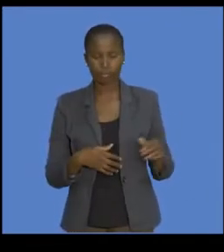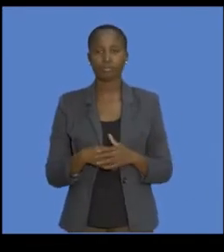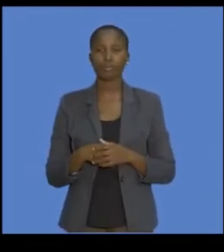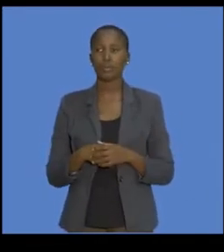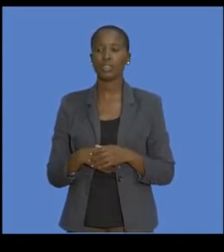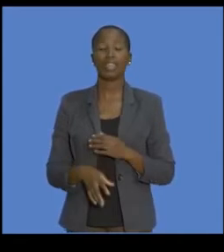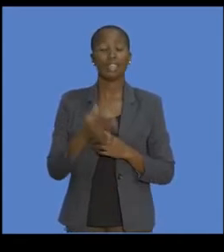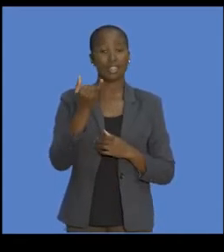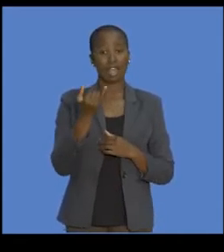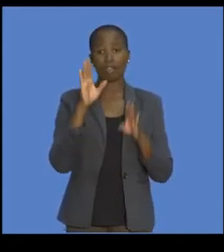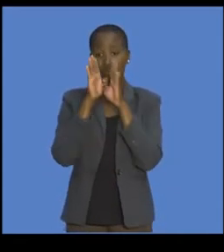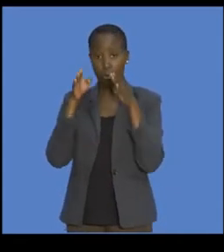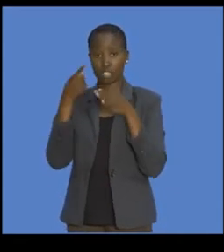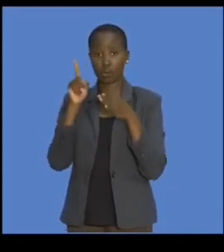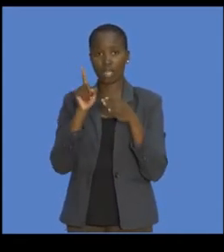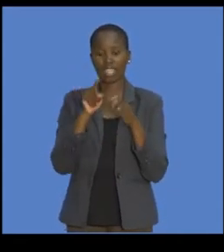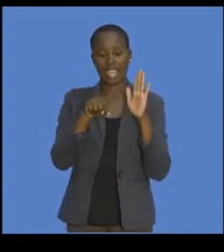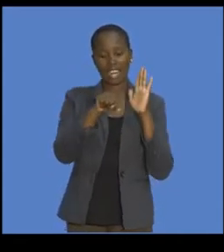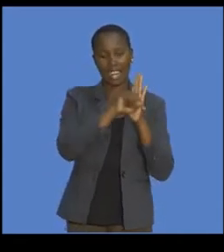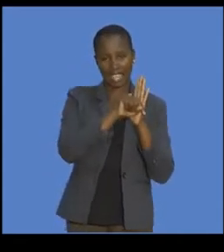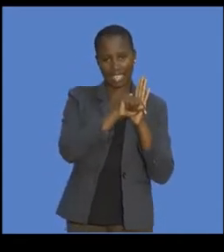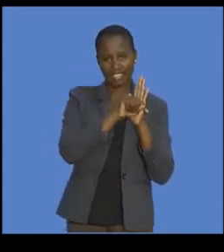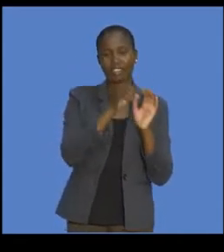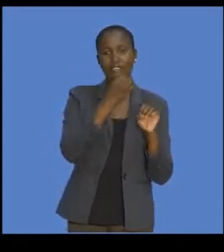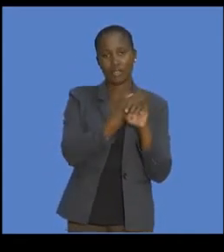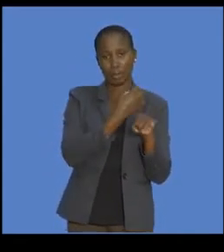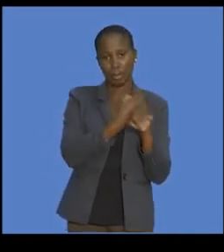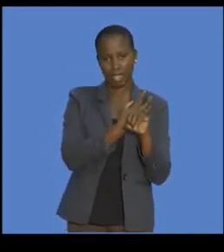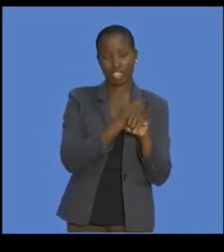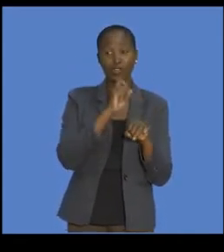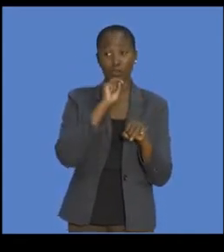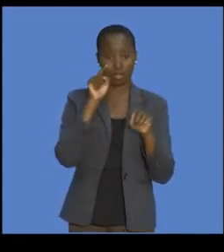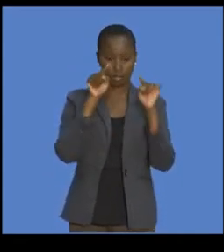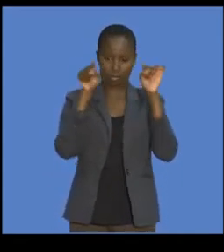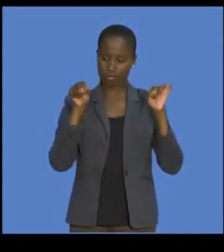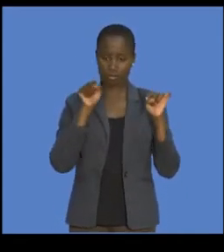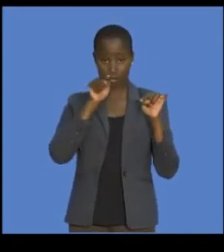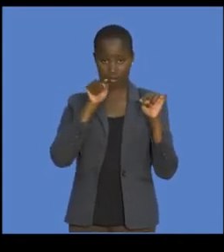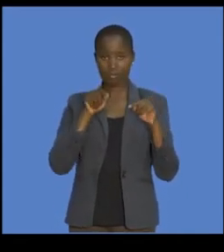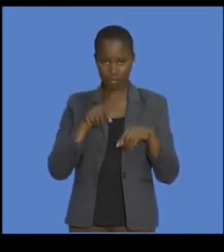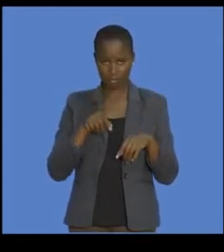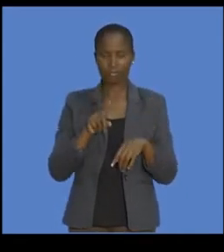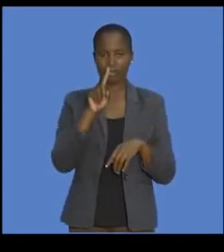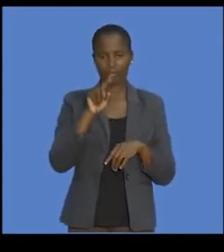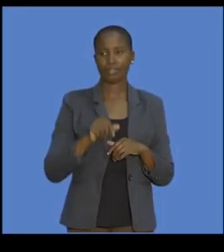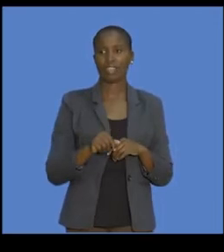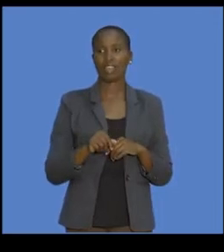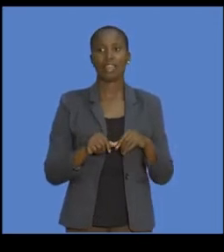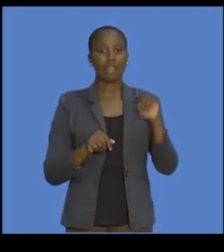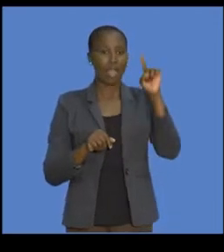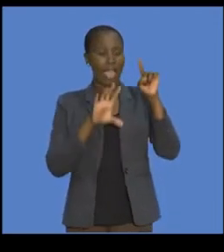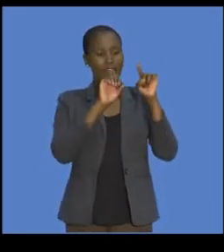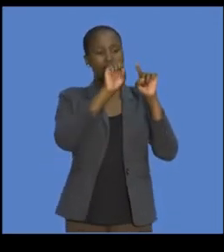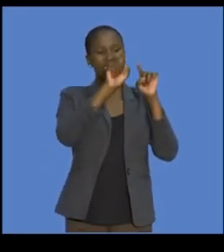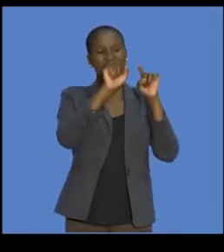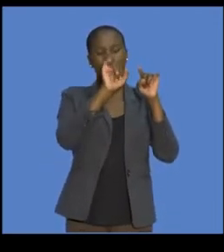at the concept of negative feedback using this diagram. So as I mentioned, at the start, we have a stimulus, we have a